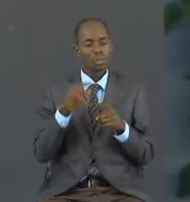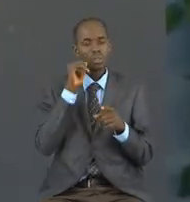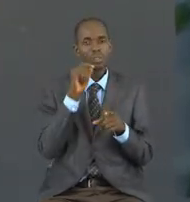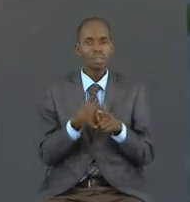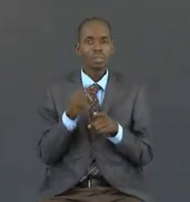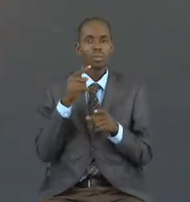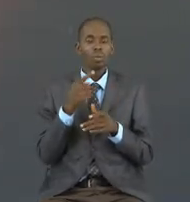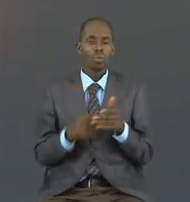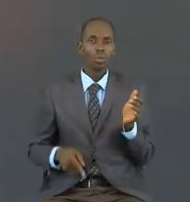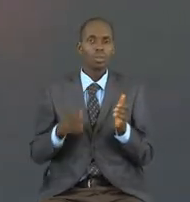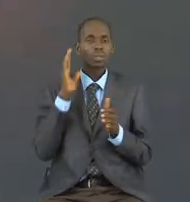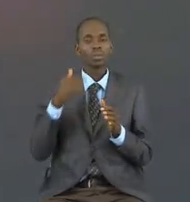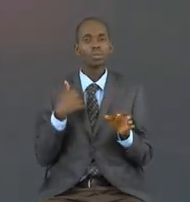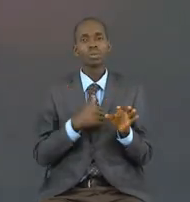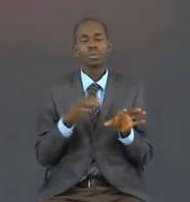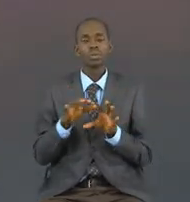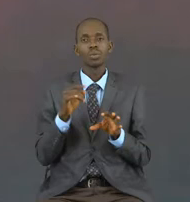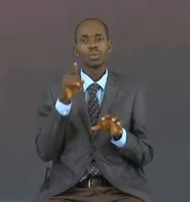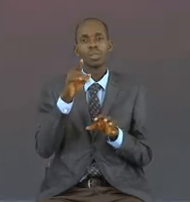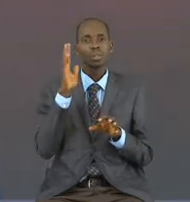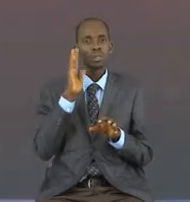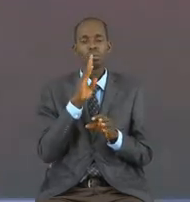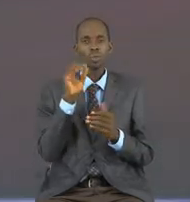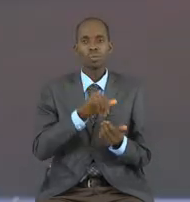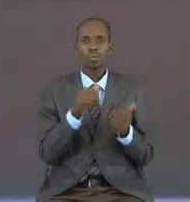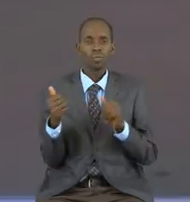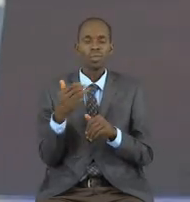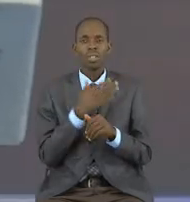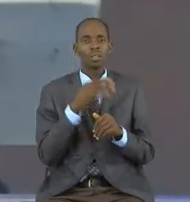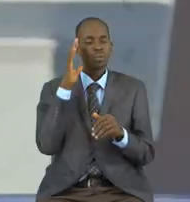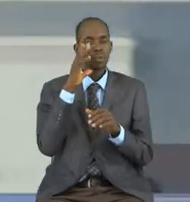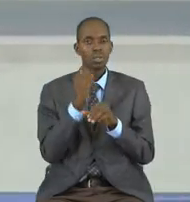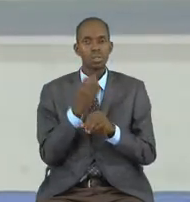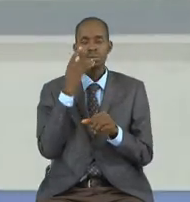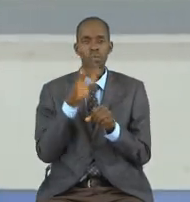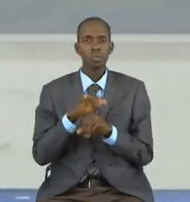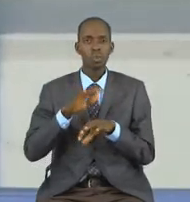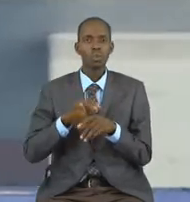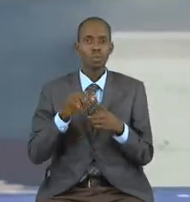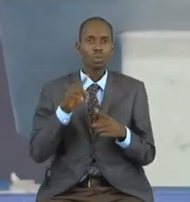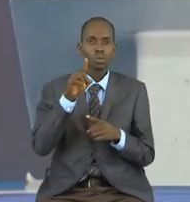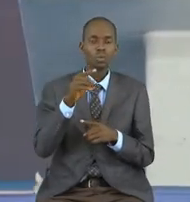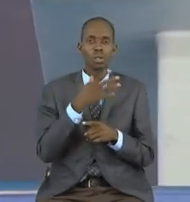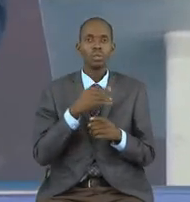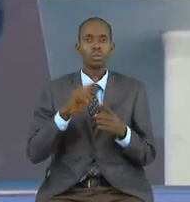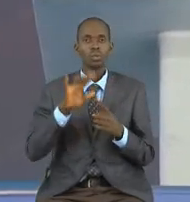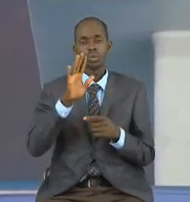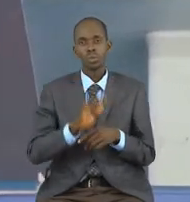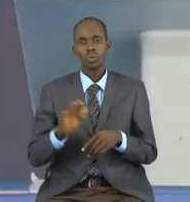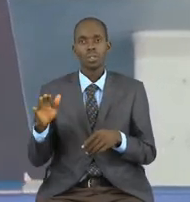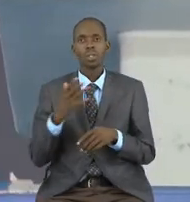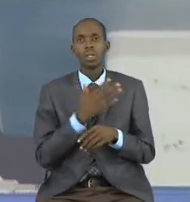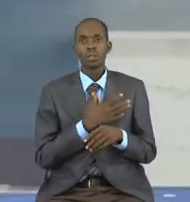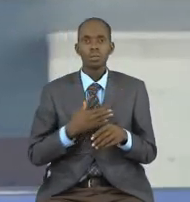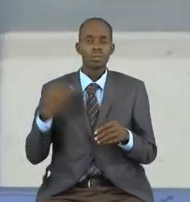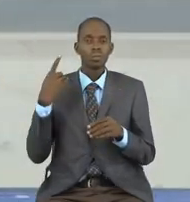of sins, for the promise is unto you and your children and to all that are far off, as many as the Lord shall call. And the word of